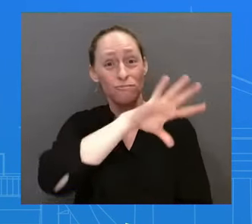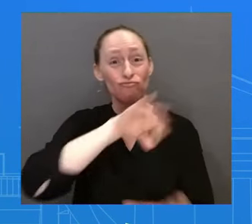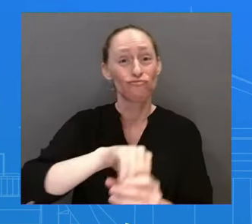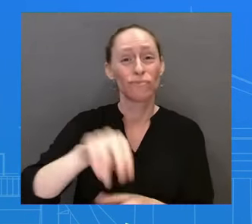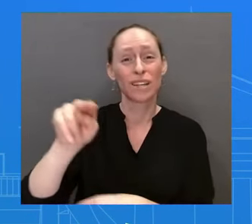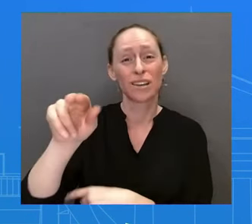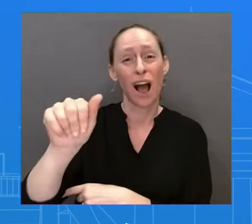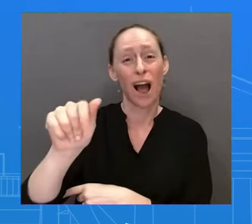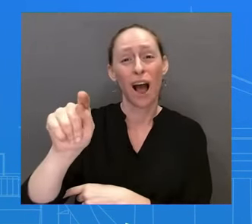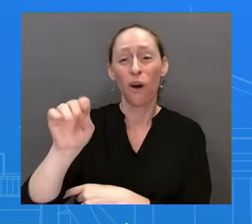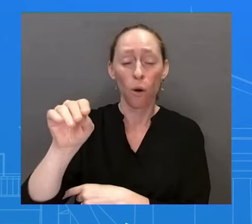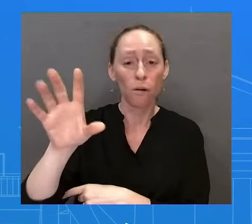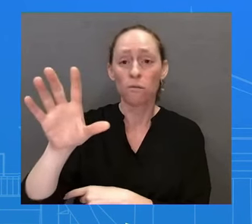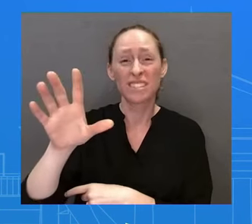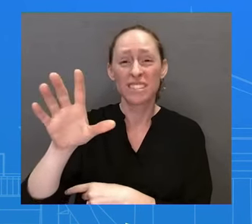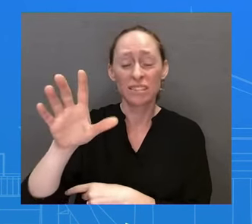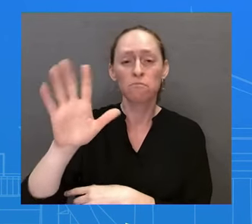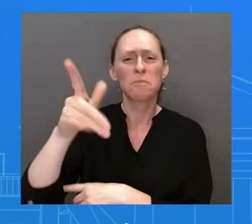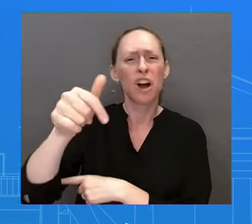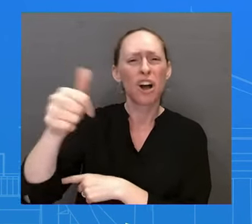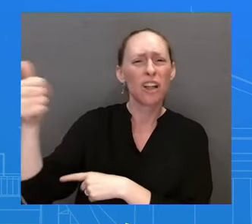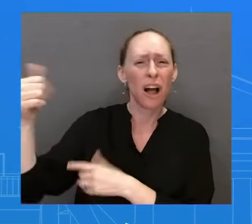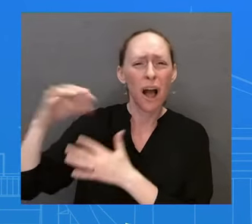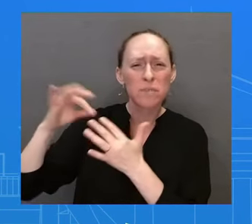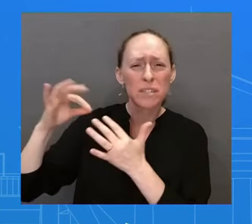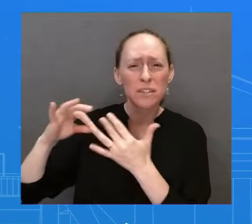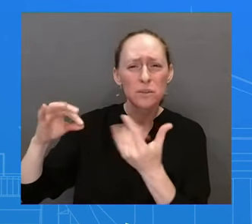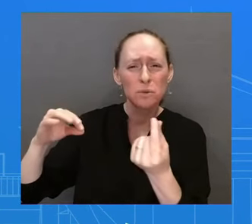Zelensky about that.